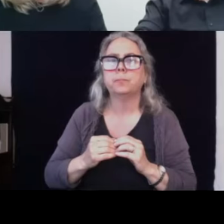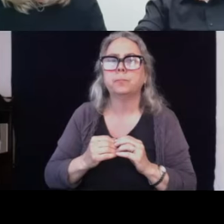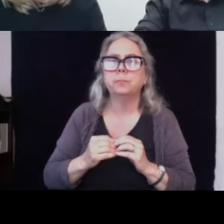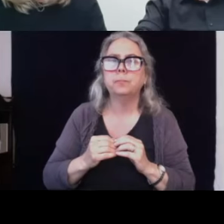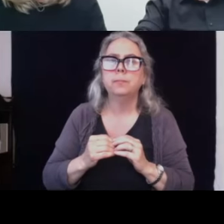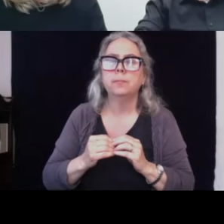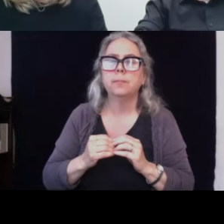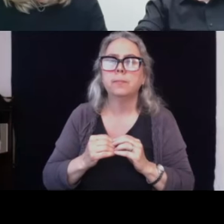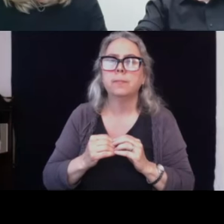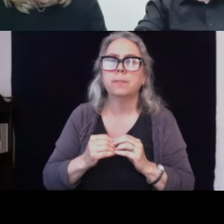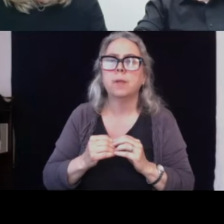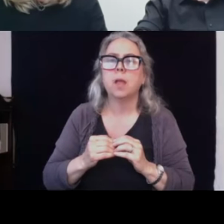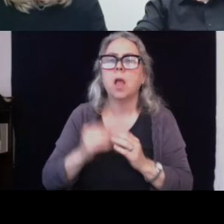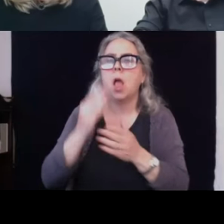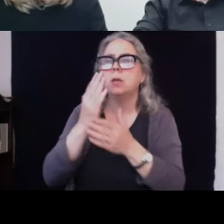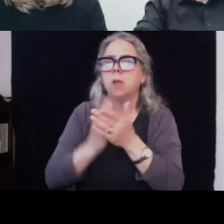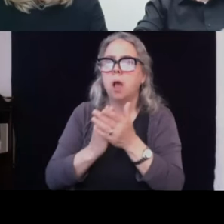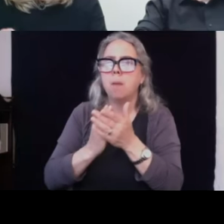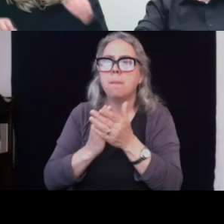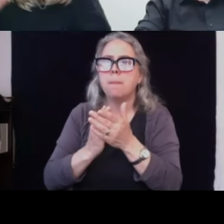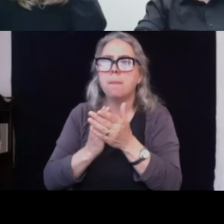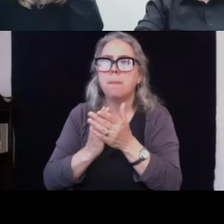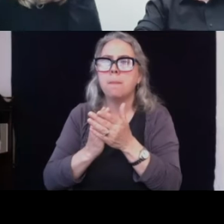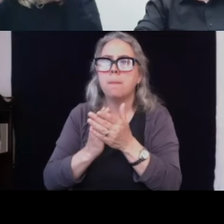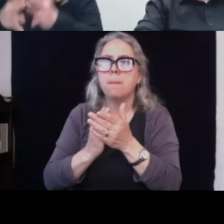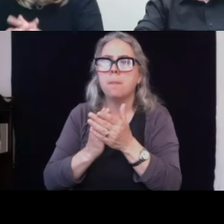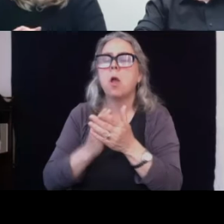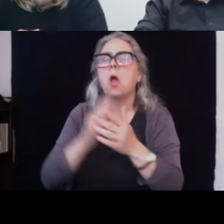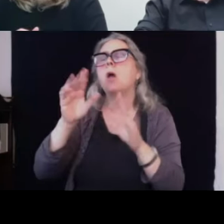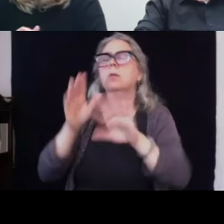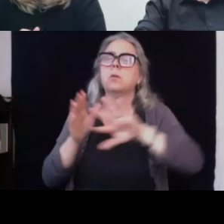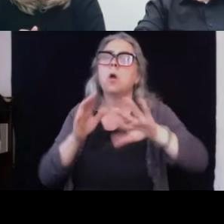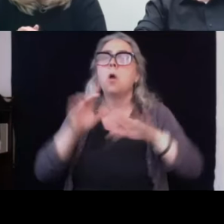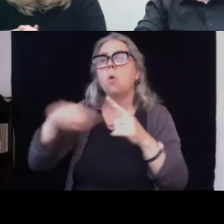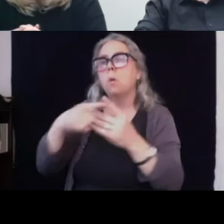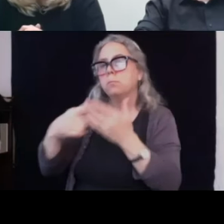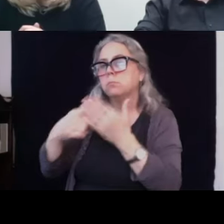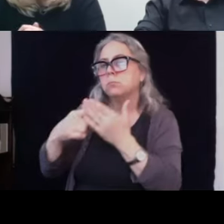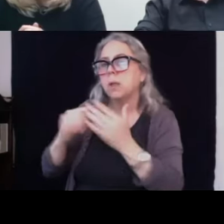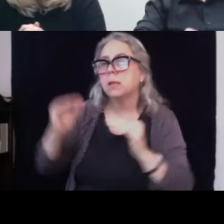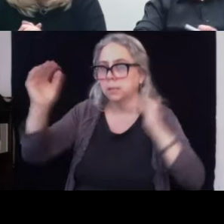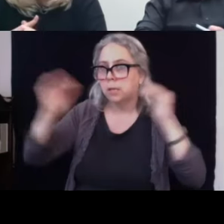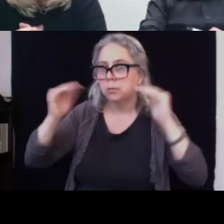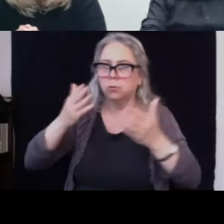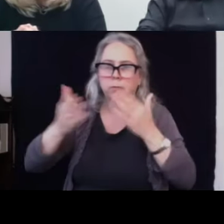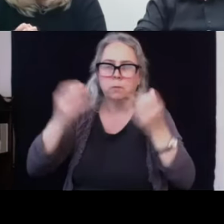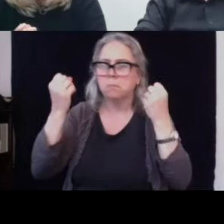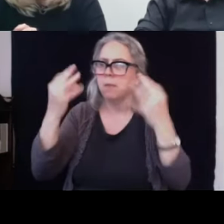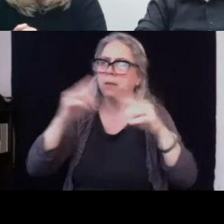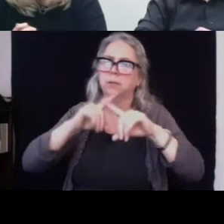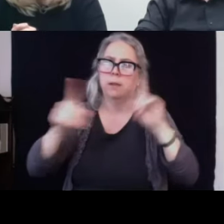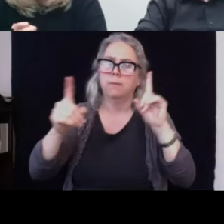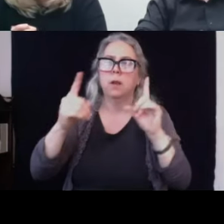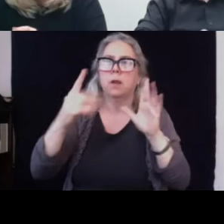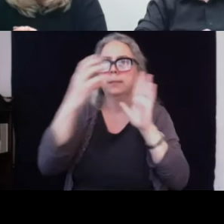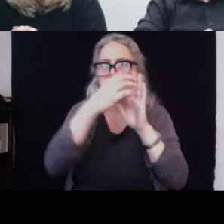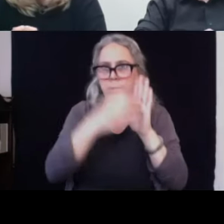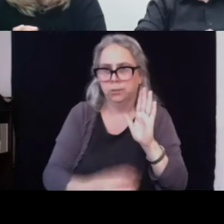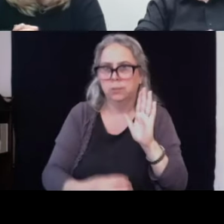So some of when we're talking adult services, there are many sections of MaineCare. There